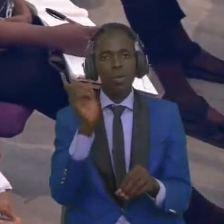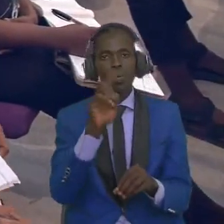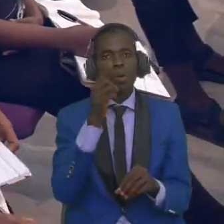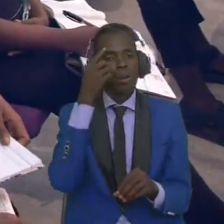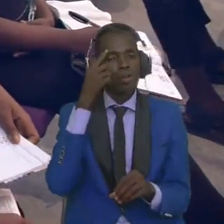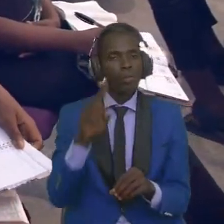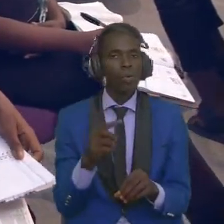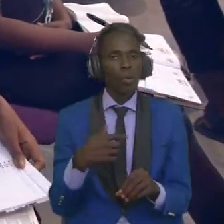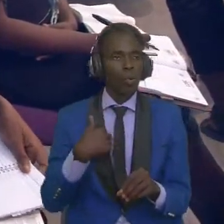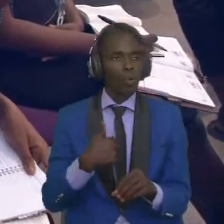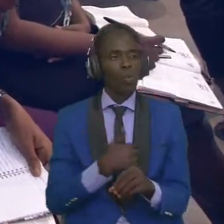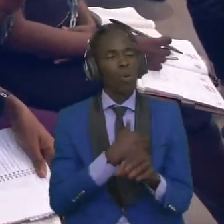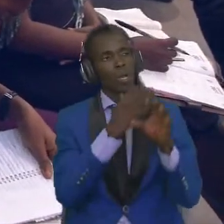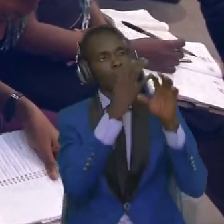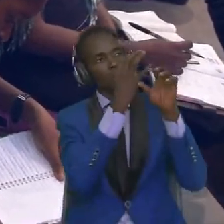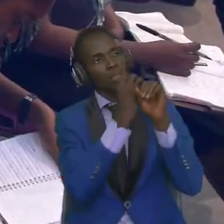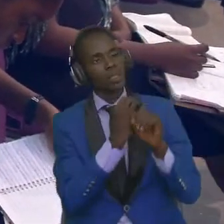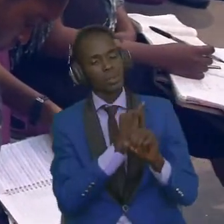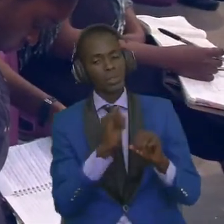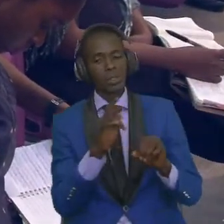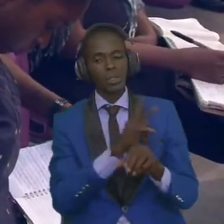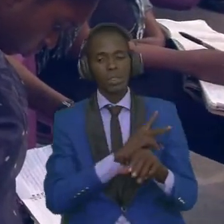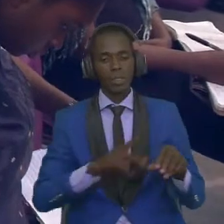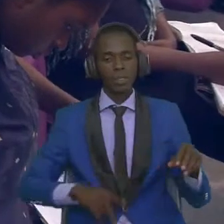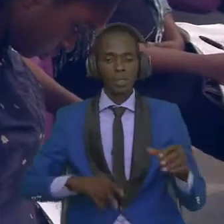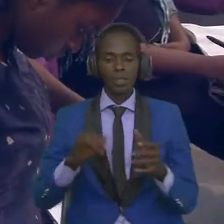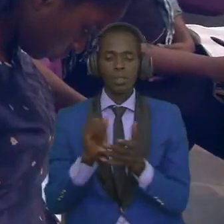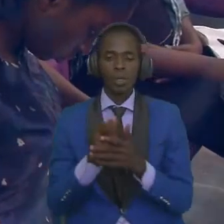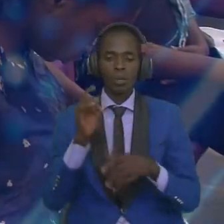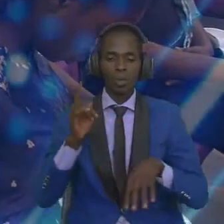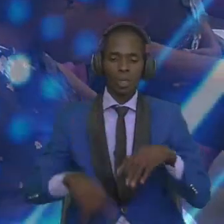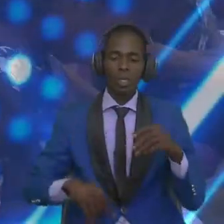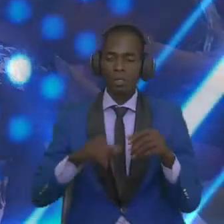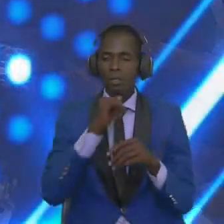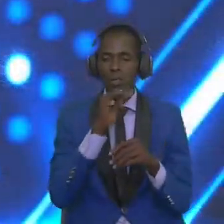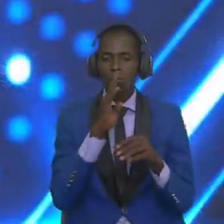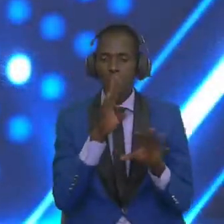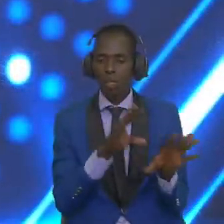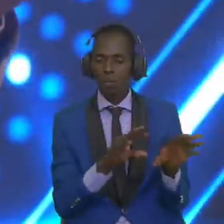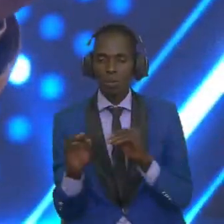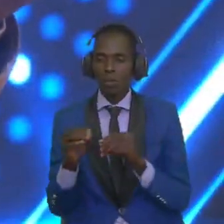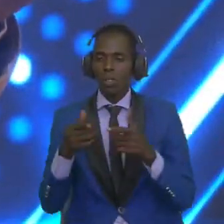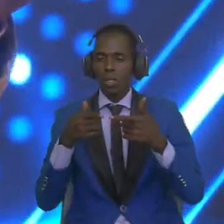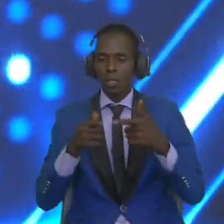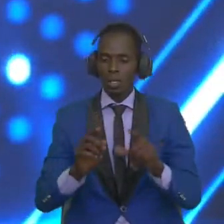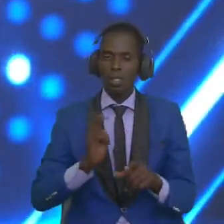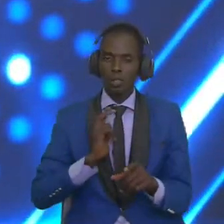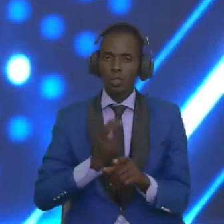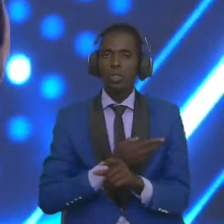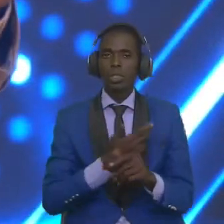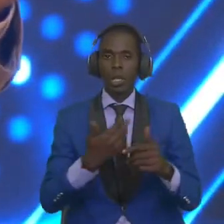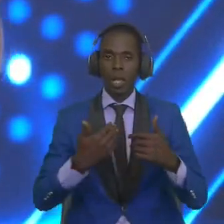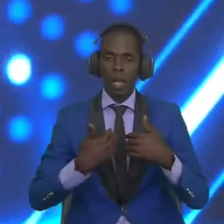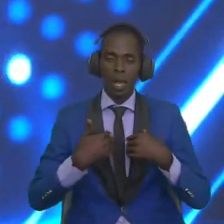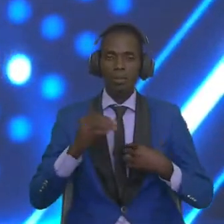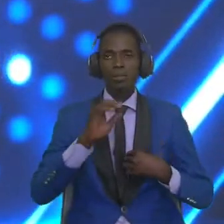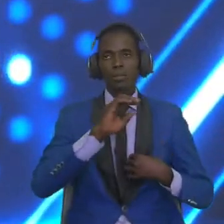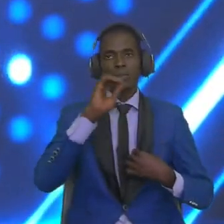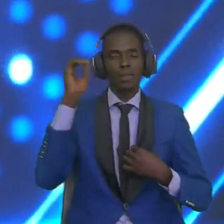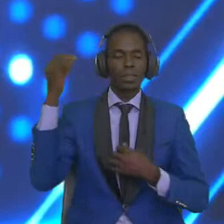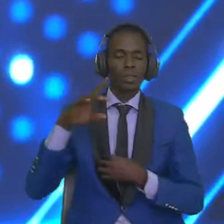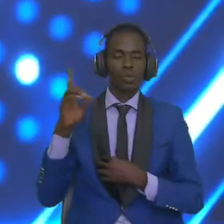we receiving a kingdom which cannot be moved, let us have grace. You see, it's all of grace. Let us have